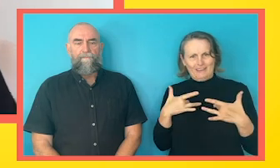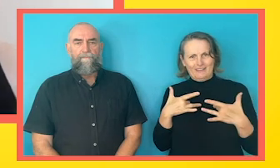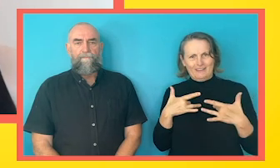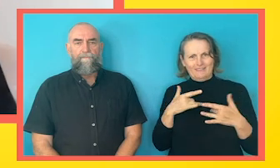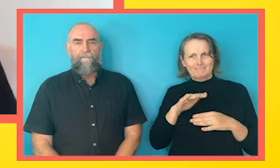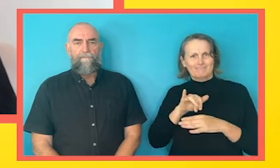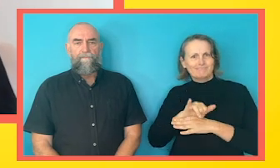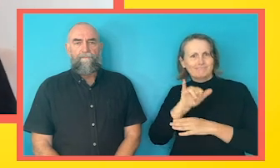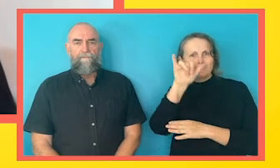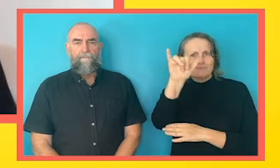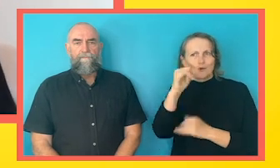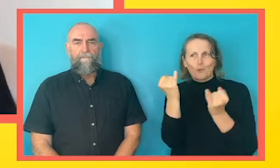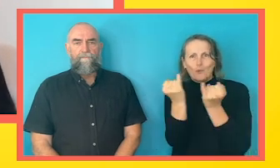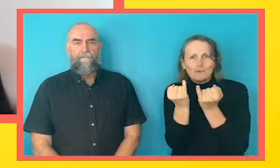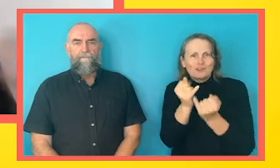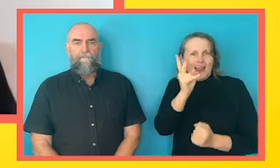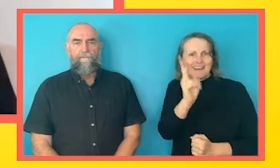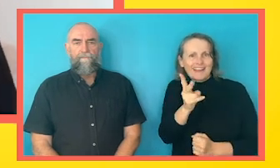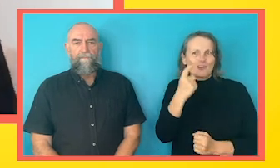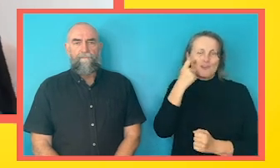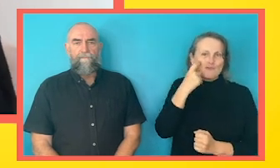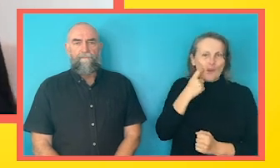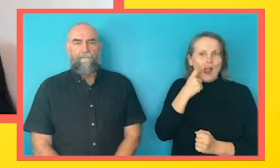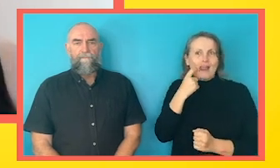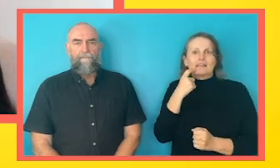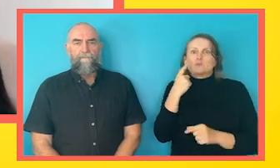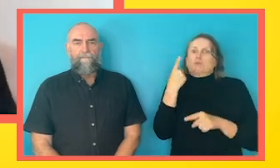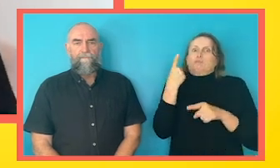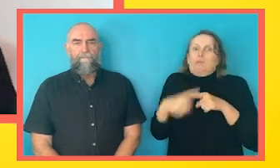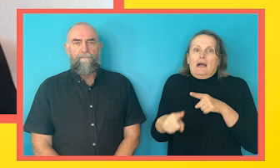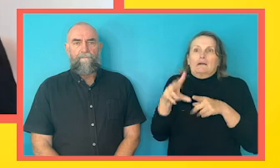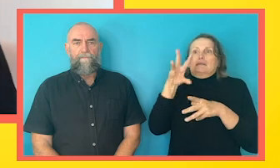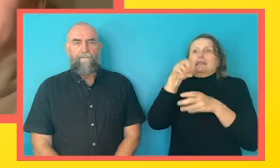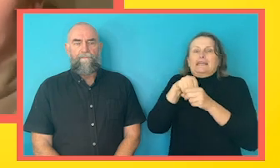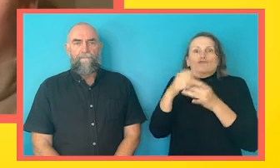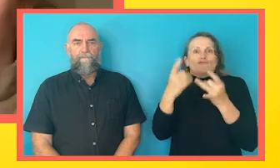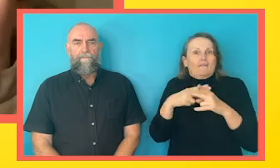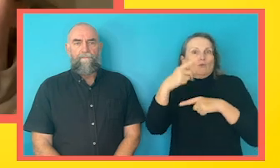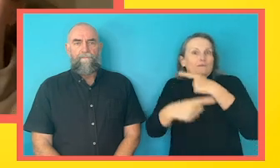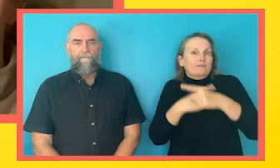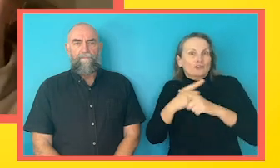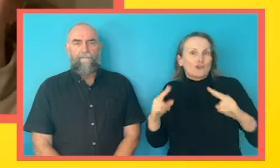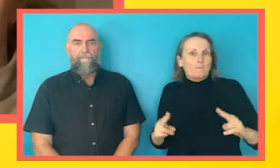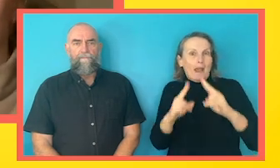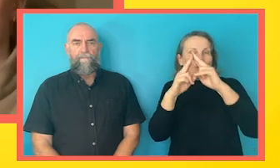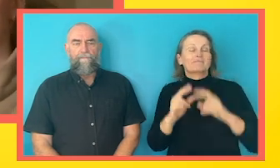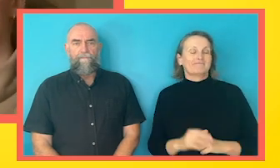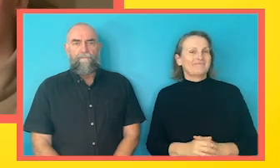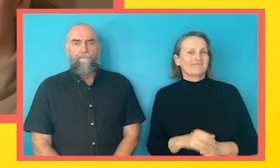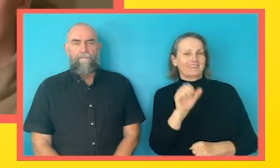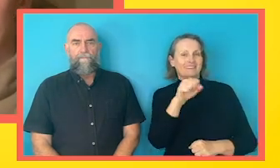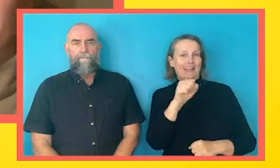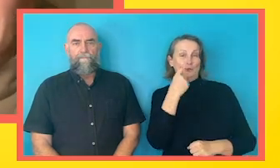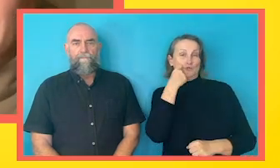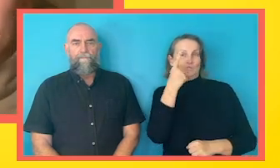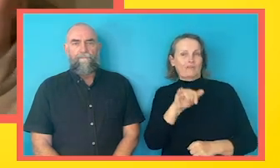about going over and competing again and trying to earn a spot for Paris? So yeah, we are flying out tomorrow. I